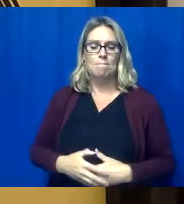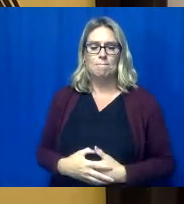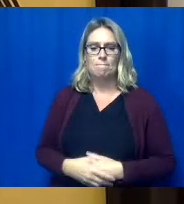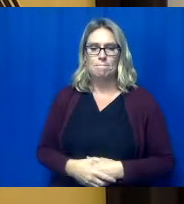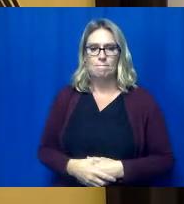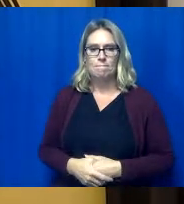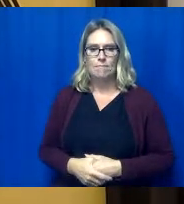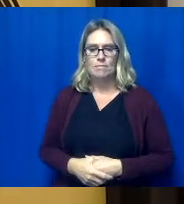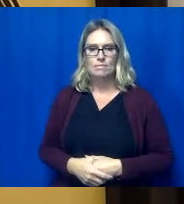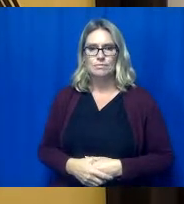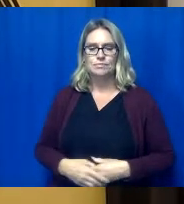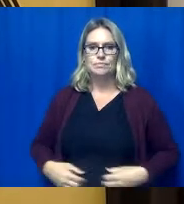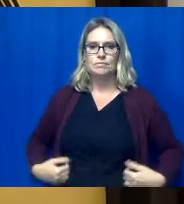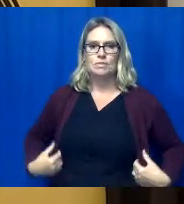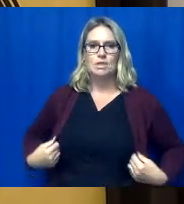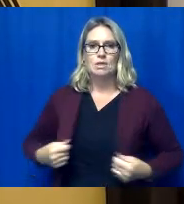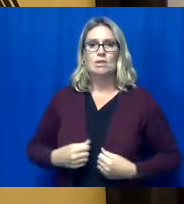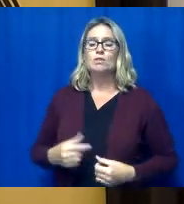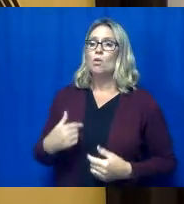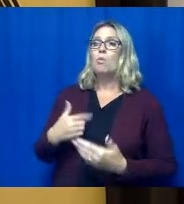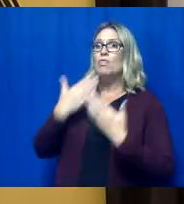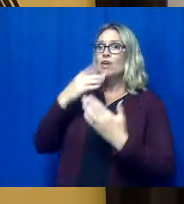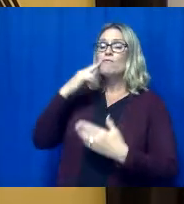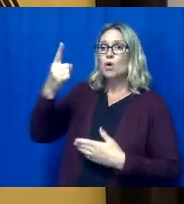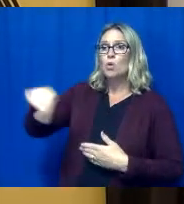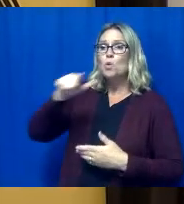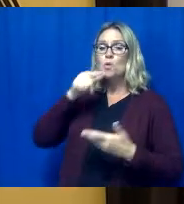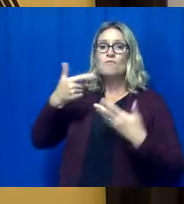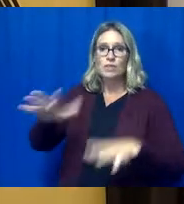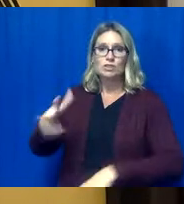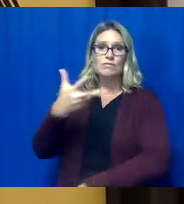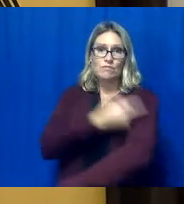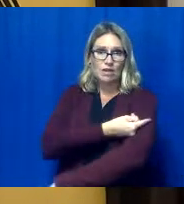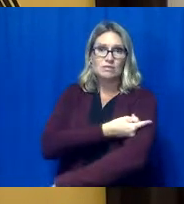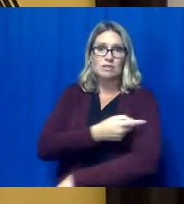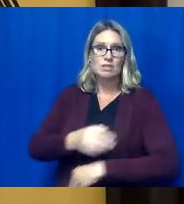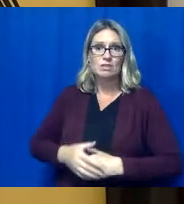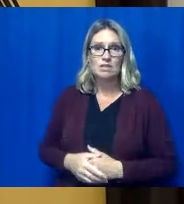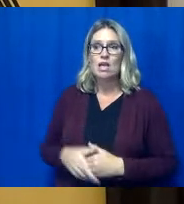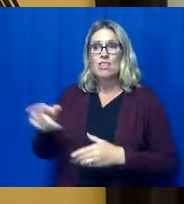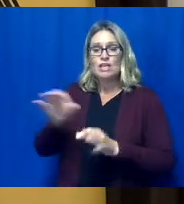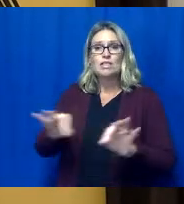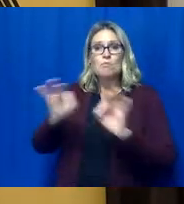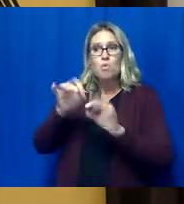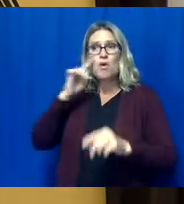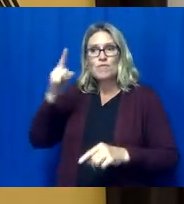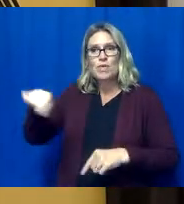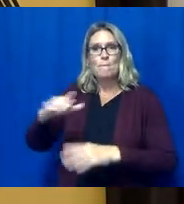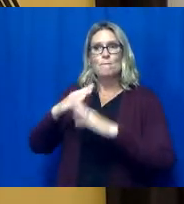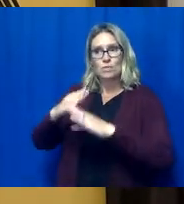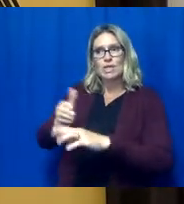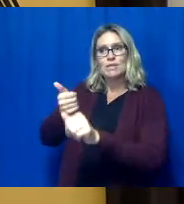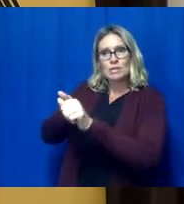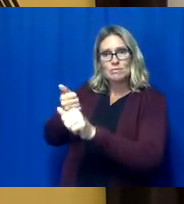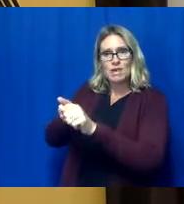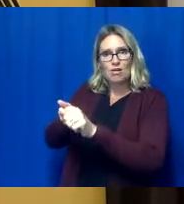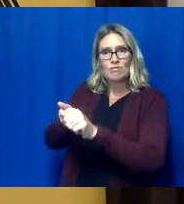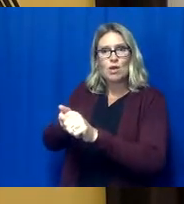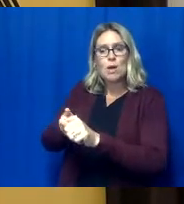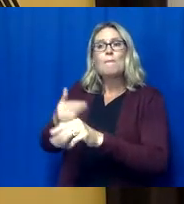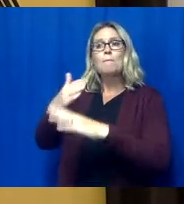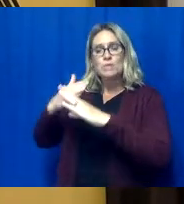for those who got vaccinated. In fact, this is an important step that they took in order to protect themselves and protect their loved